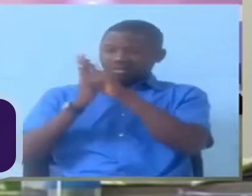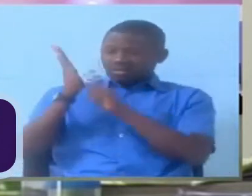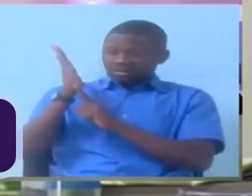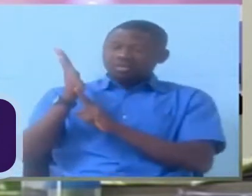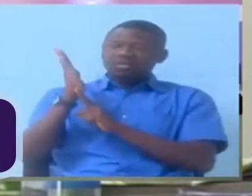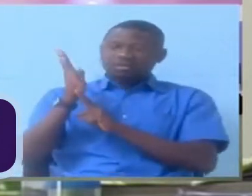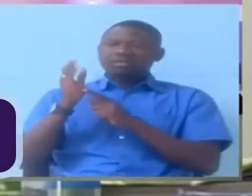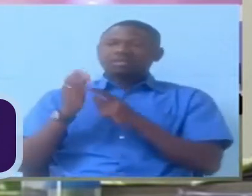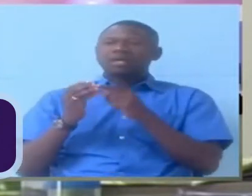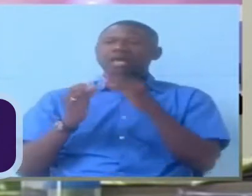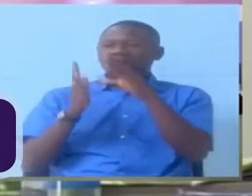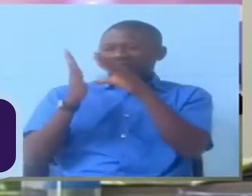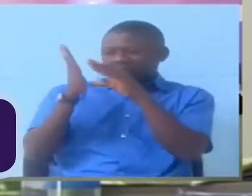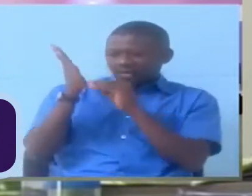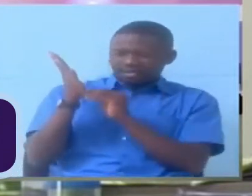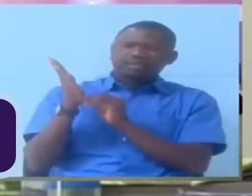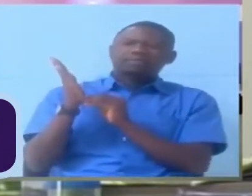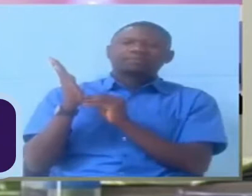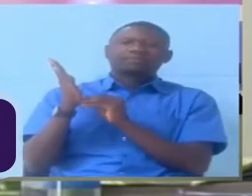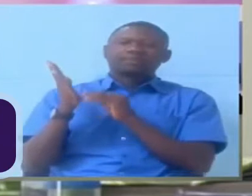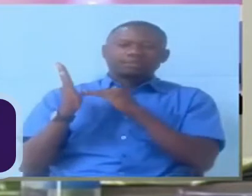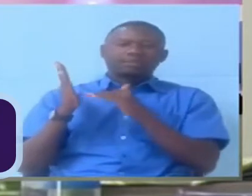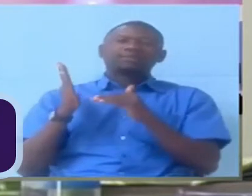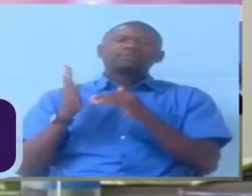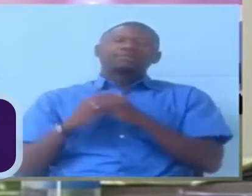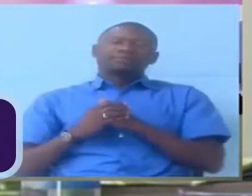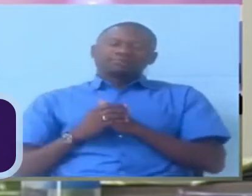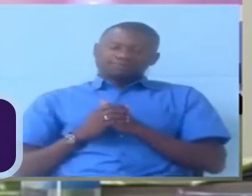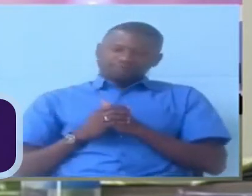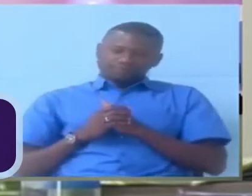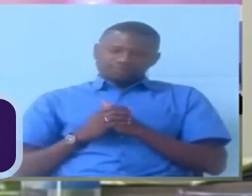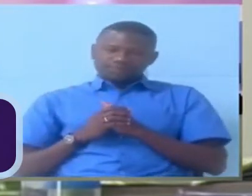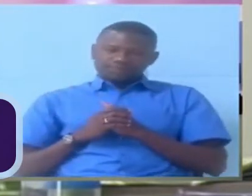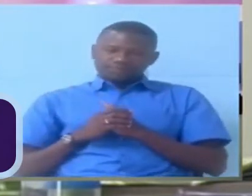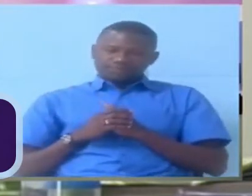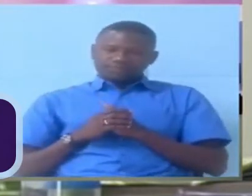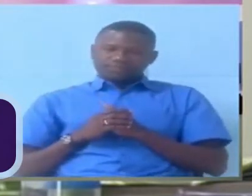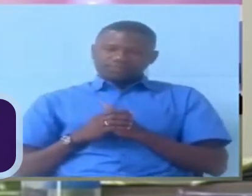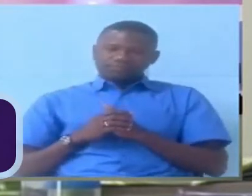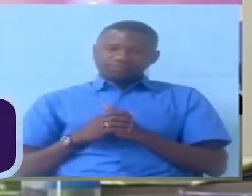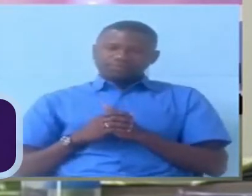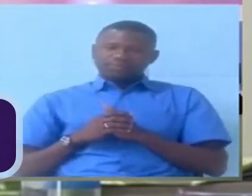You're laughing, you know that is the truth. Me jere kam bari yalo wolen to nyati de.